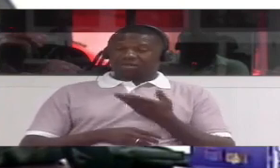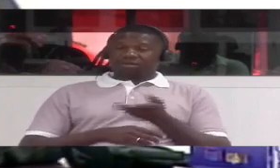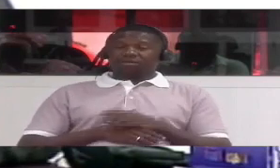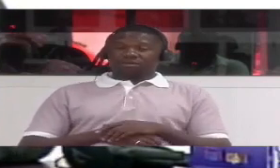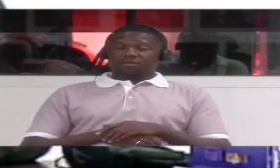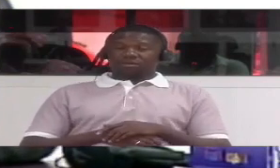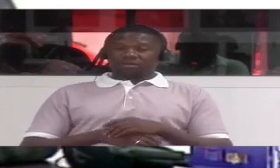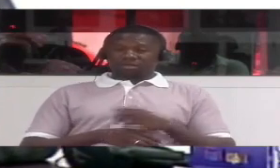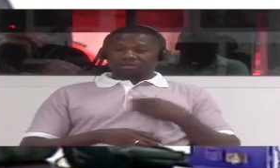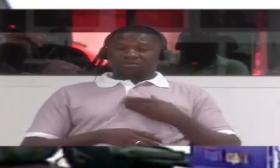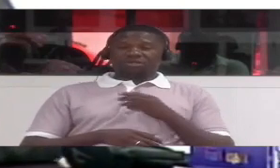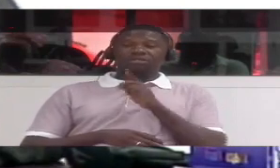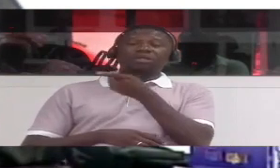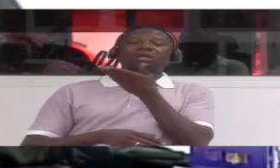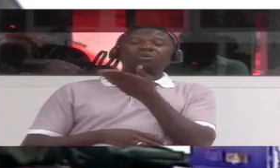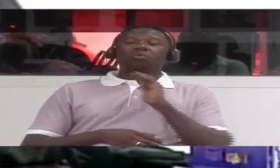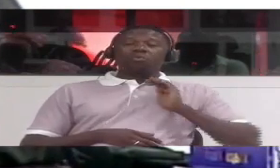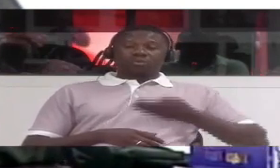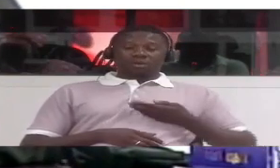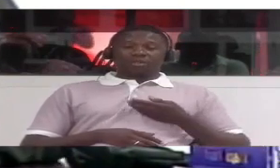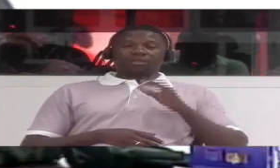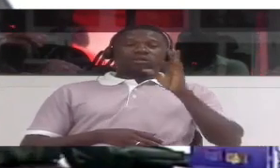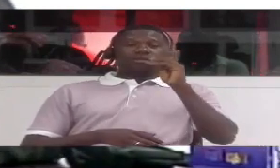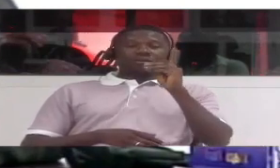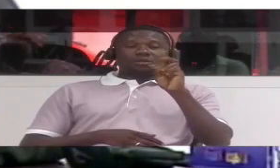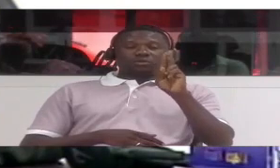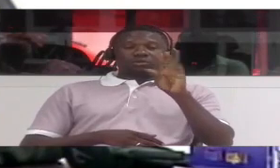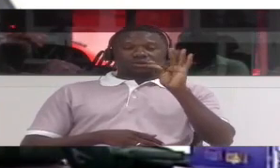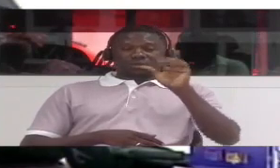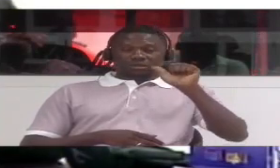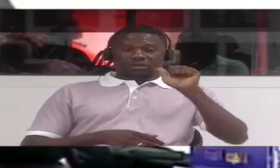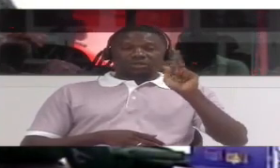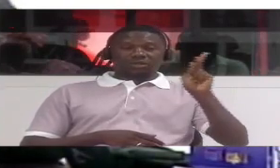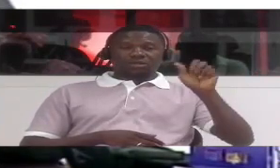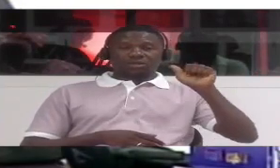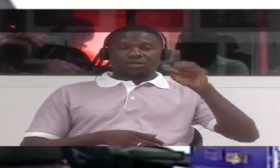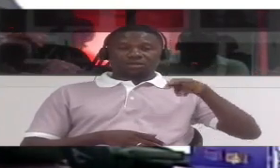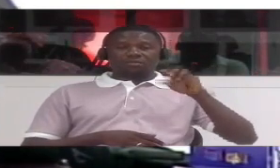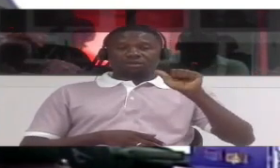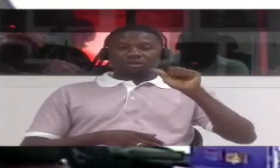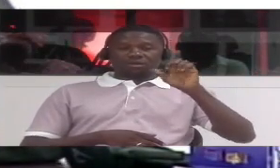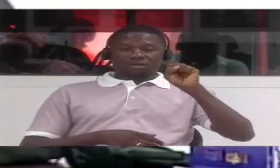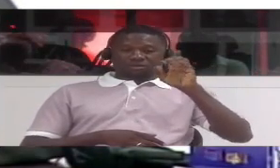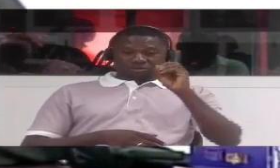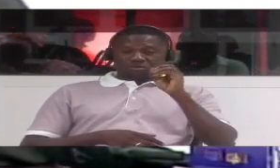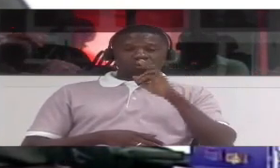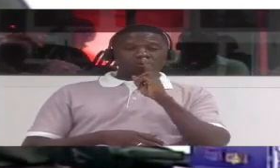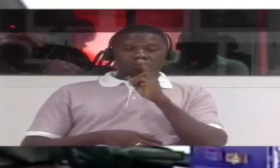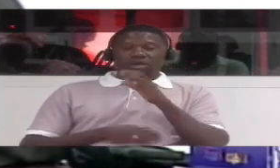And it was Duta Kamaso, who was detained along with us there, who came and acted as a mother. He was helping